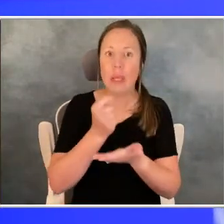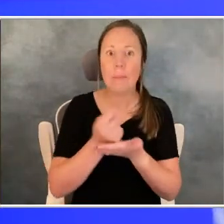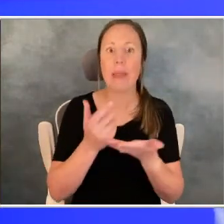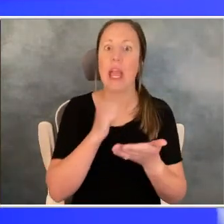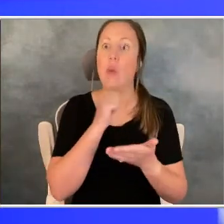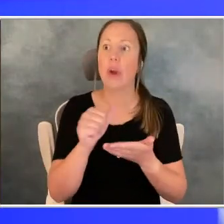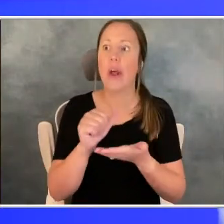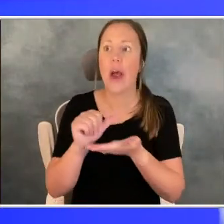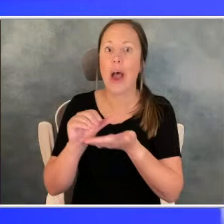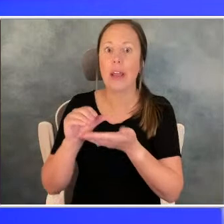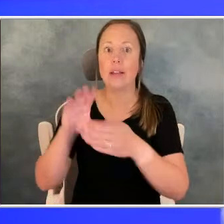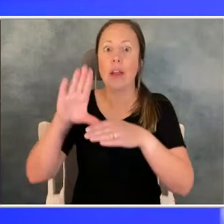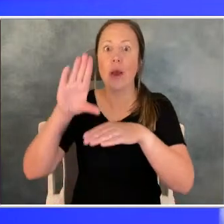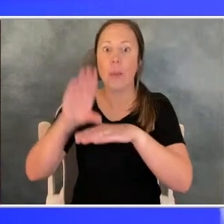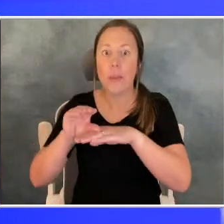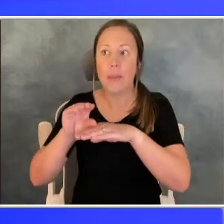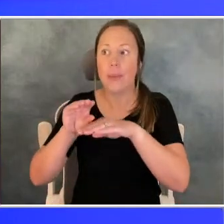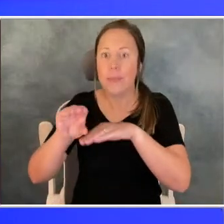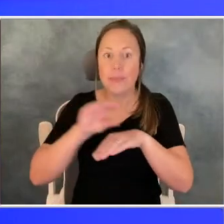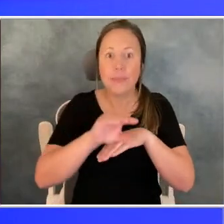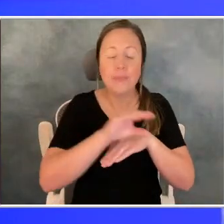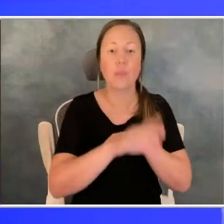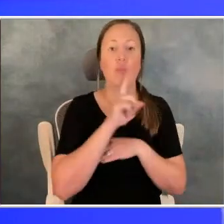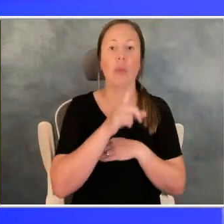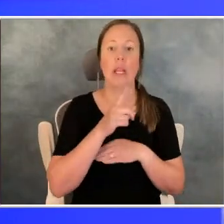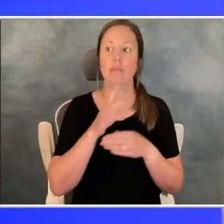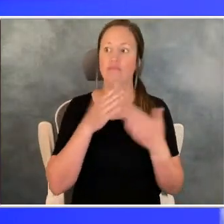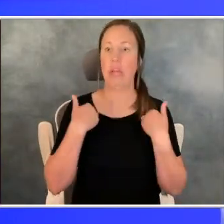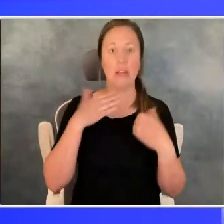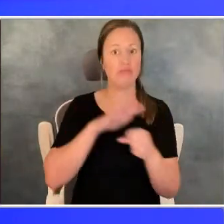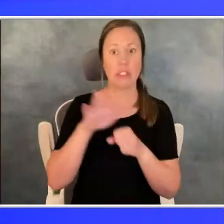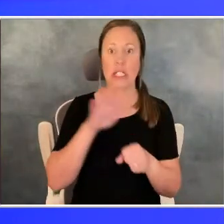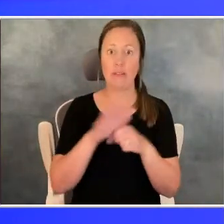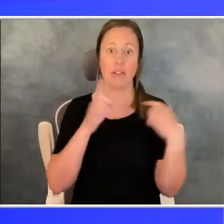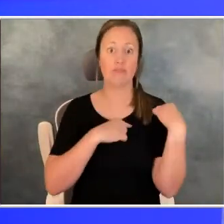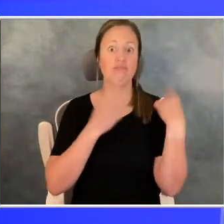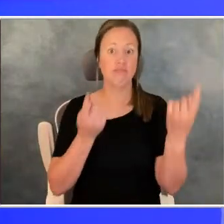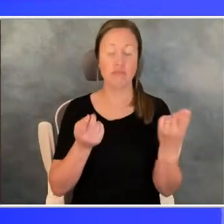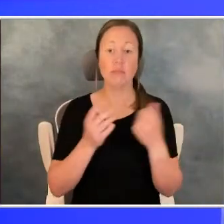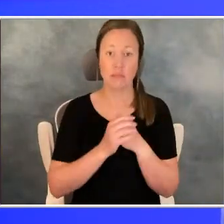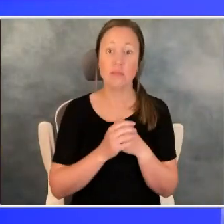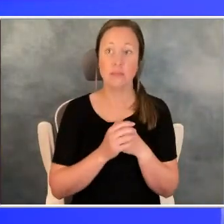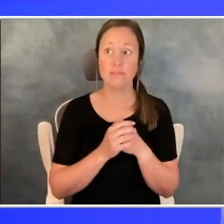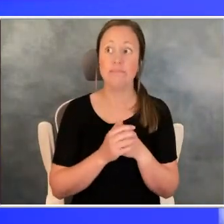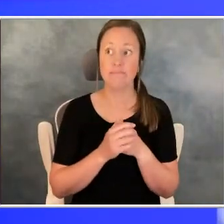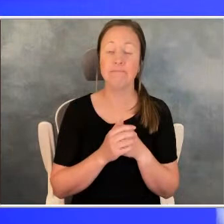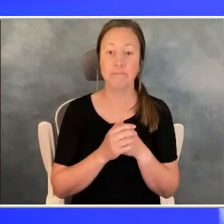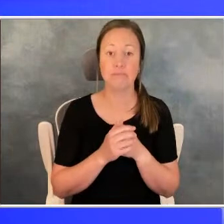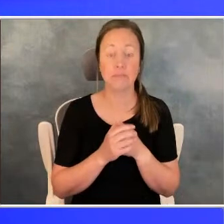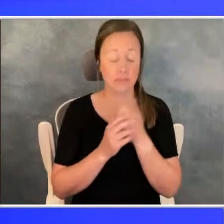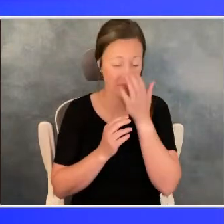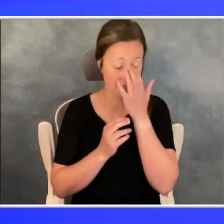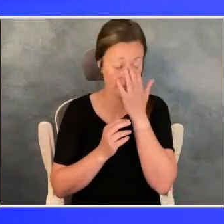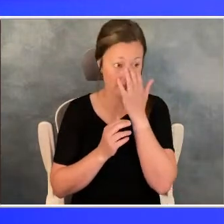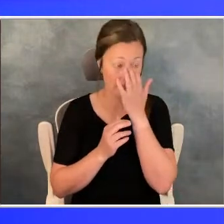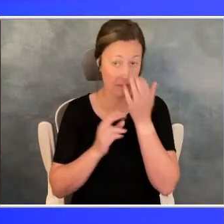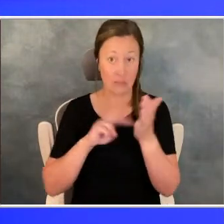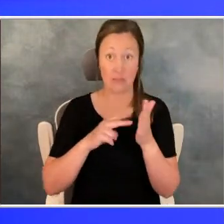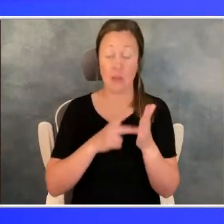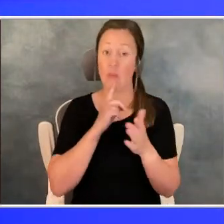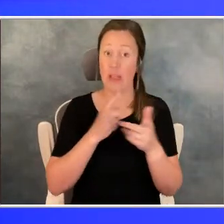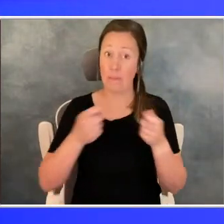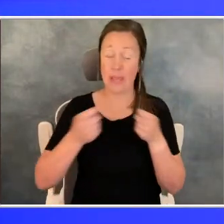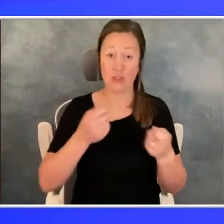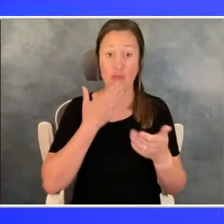have adequate supplies to date and keep up with the demand that we have. So we're managing that well, and that really